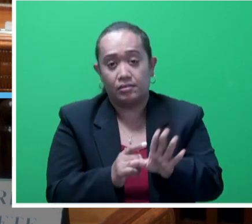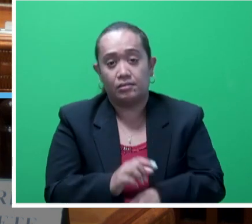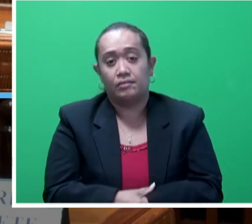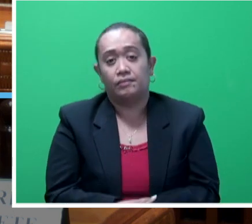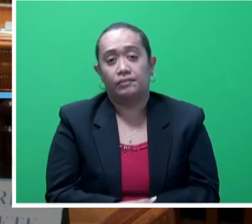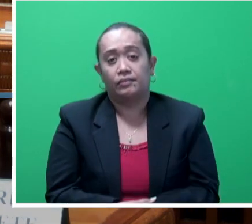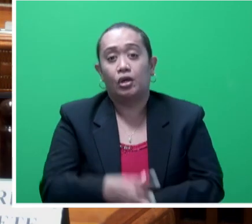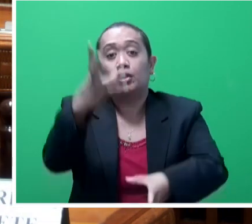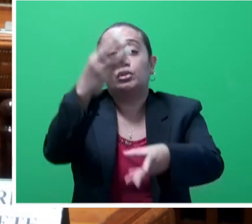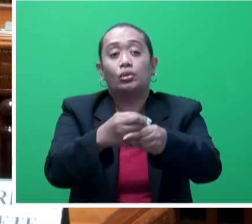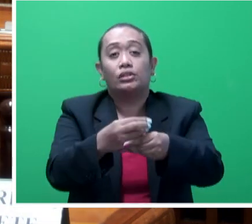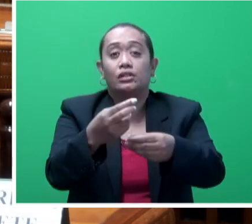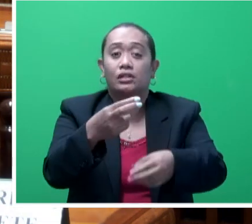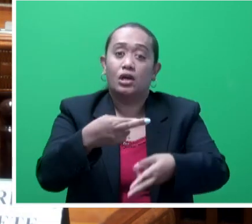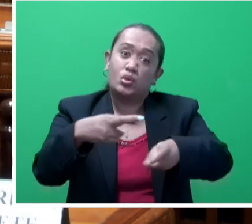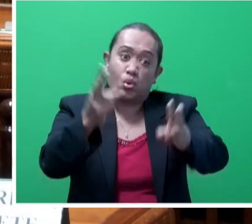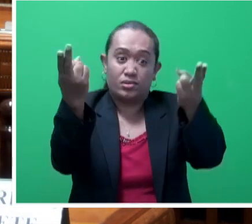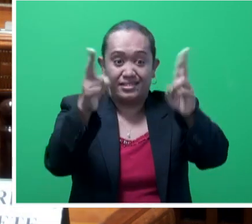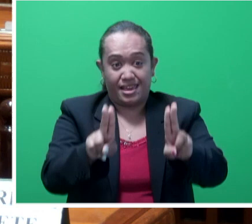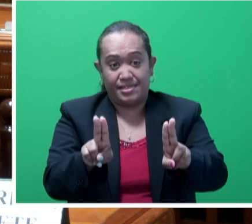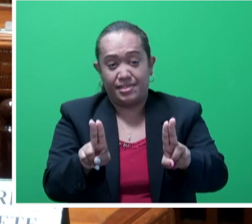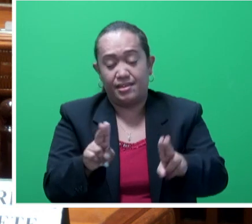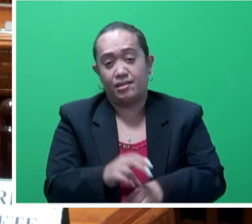the total road fatalities was